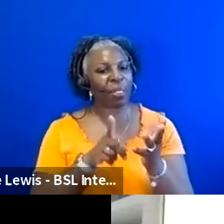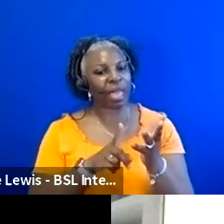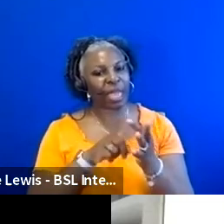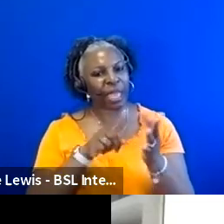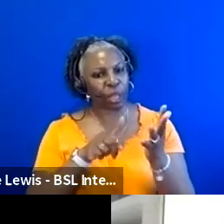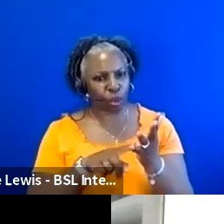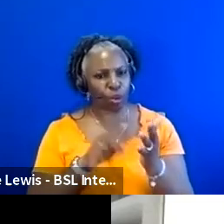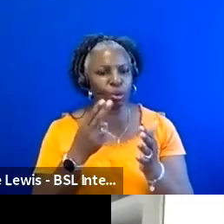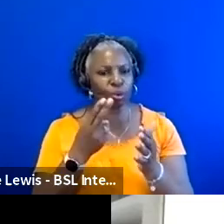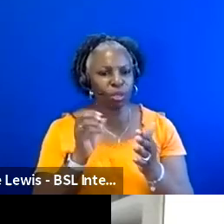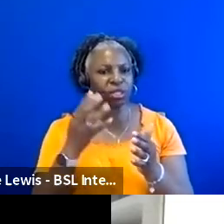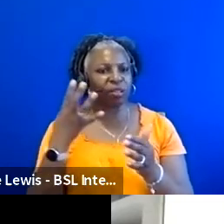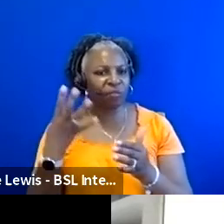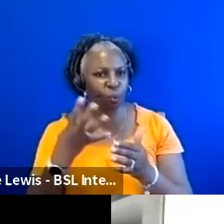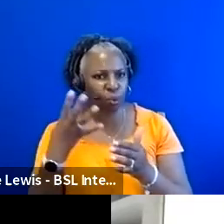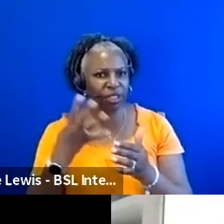2014,